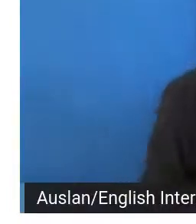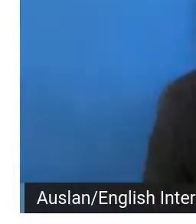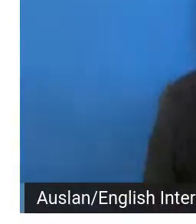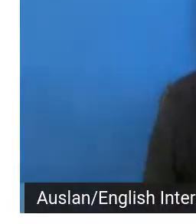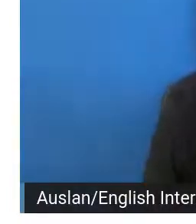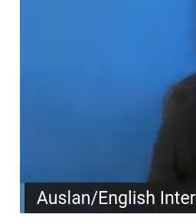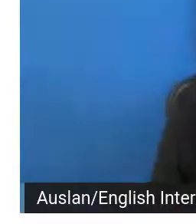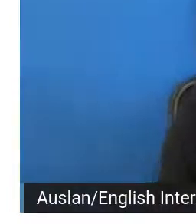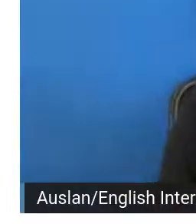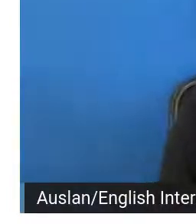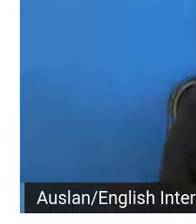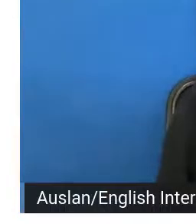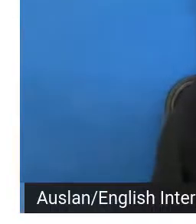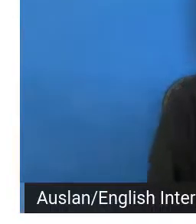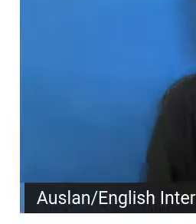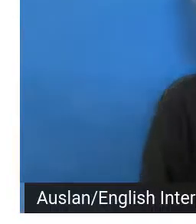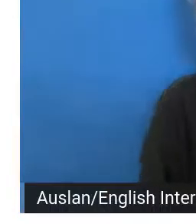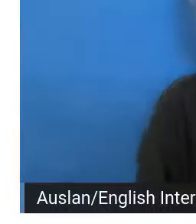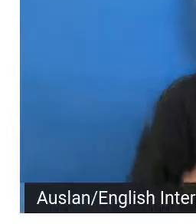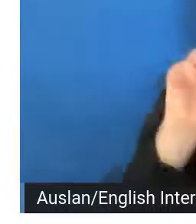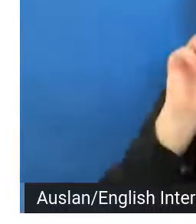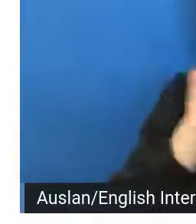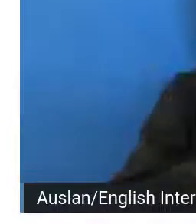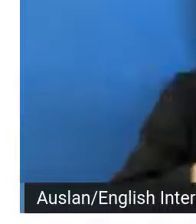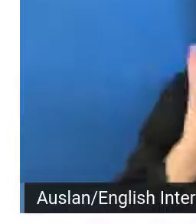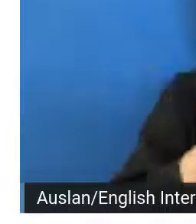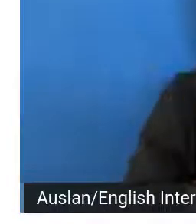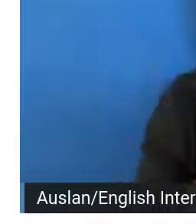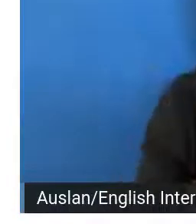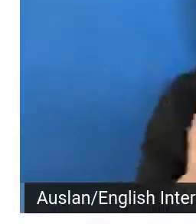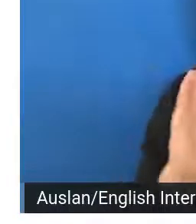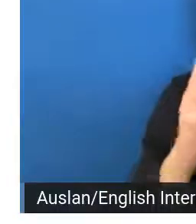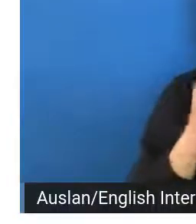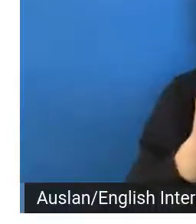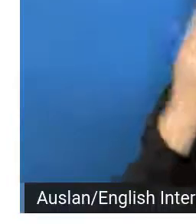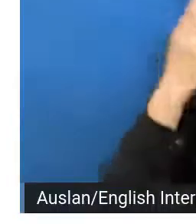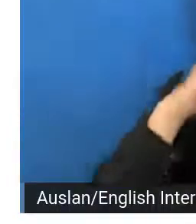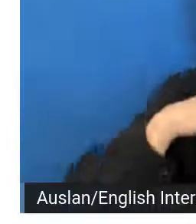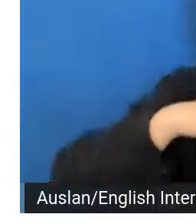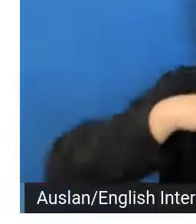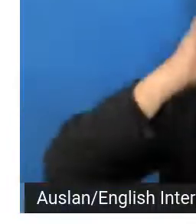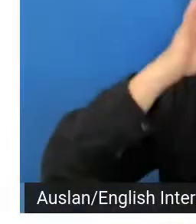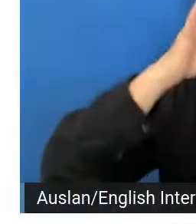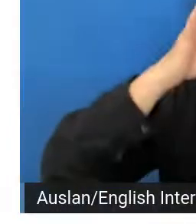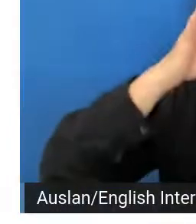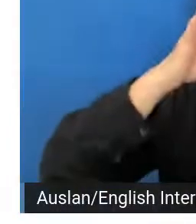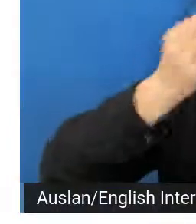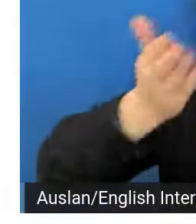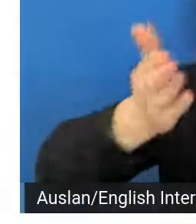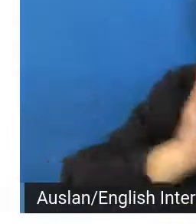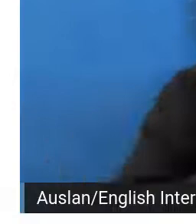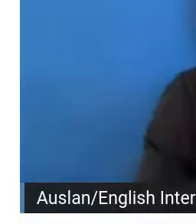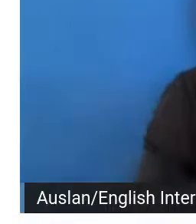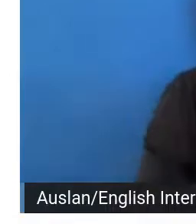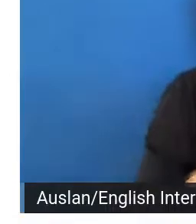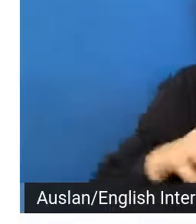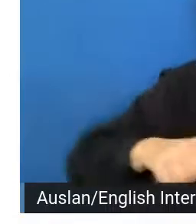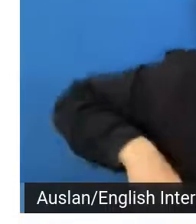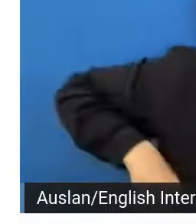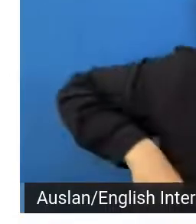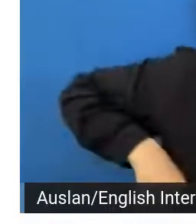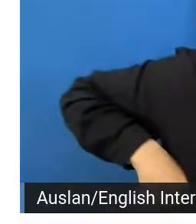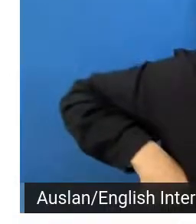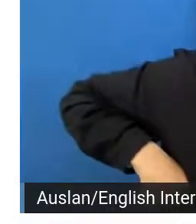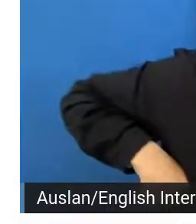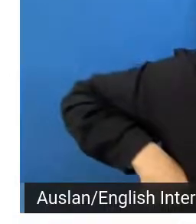if I'm not sure. We might take your name out, but we'll see. We'll see. All right, Corey. We'll see you